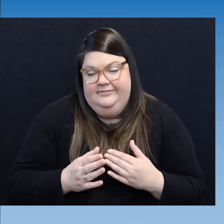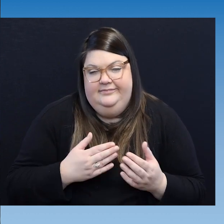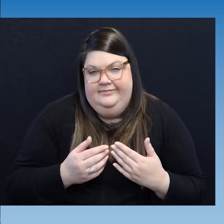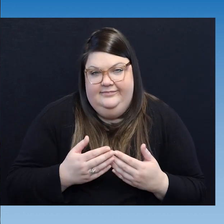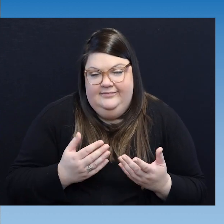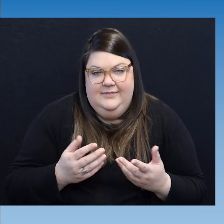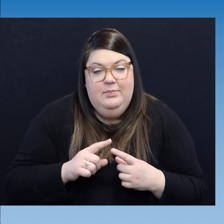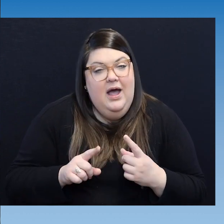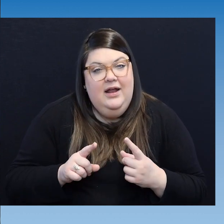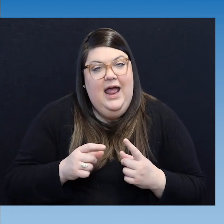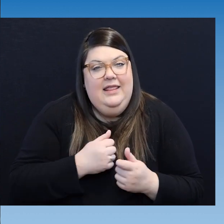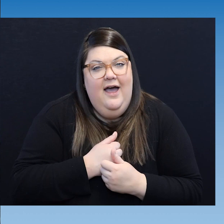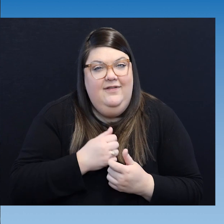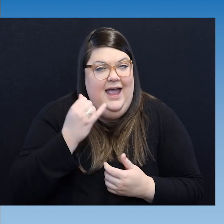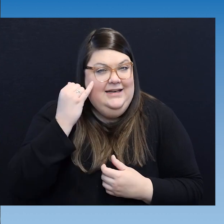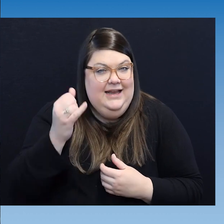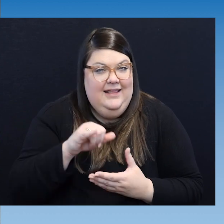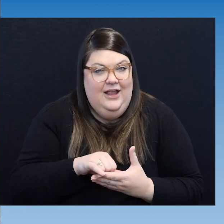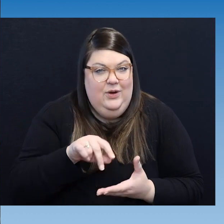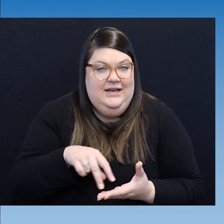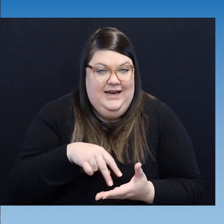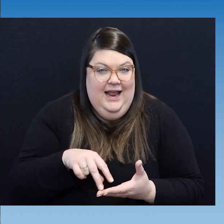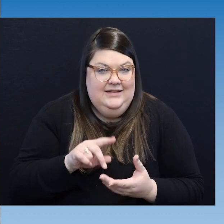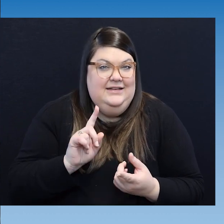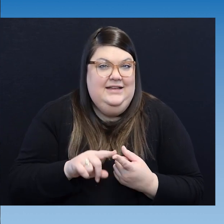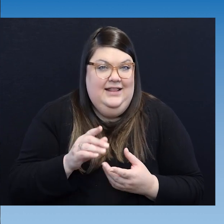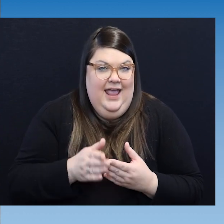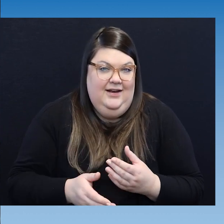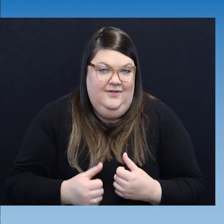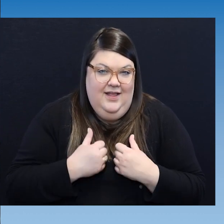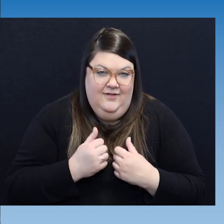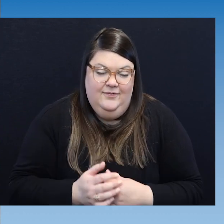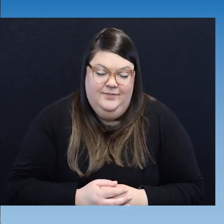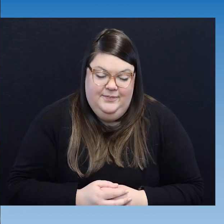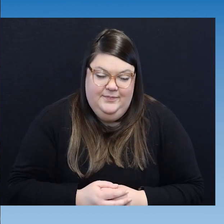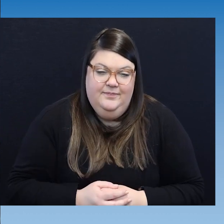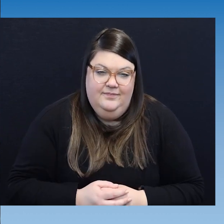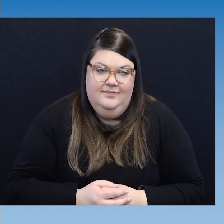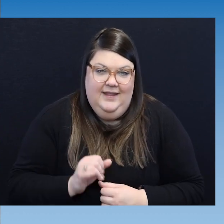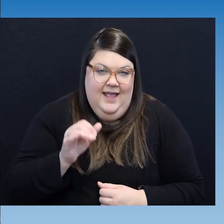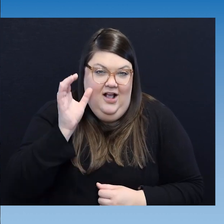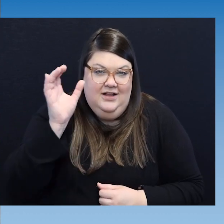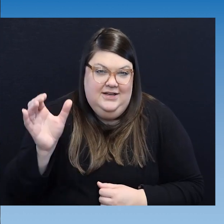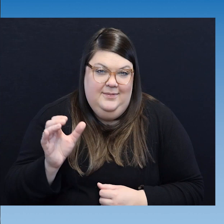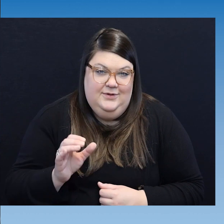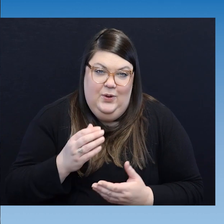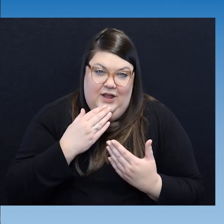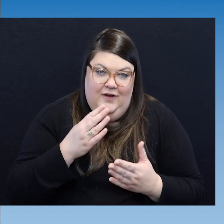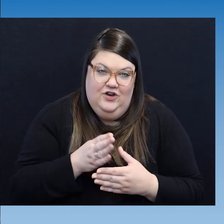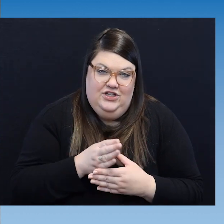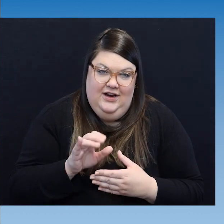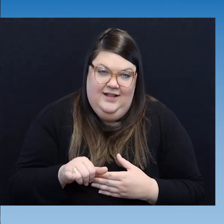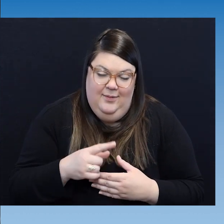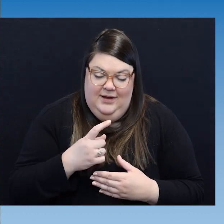it's all relative. But I love the idea that you can dance through the end of life. Yes. And that whole concept. So thank